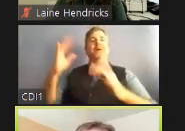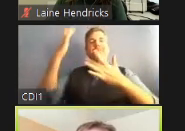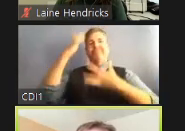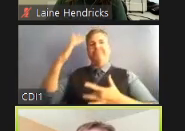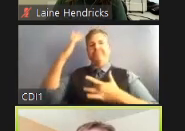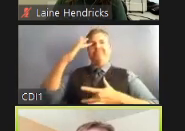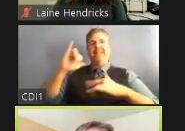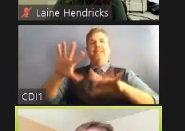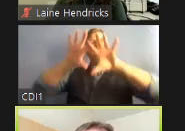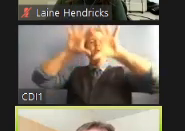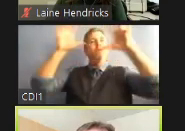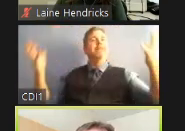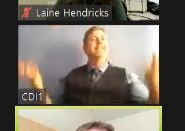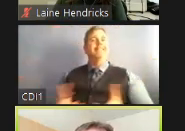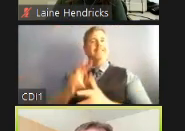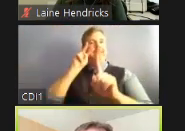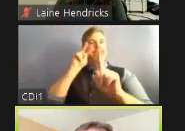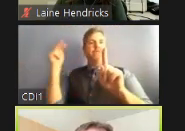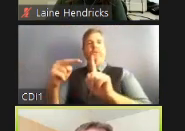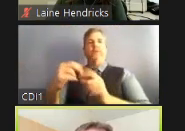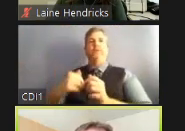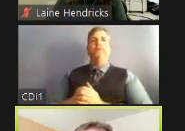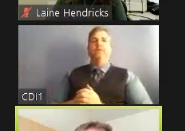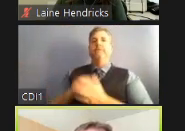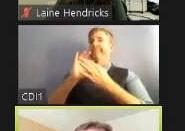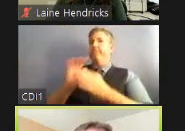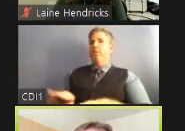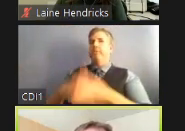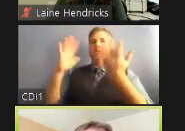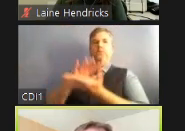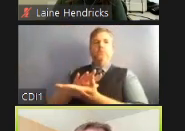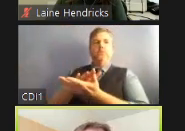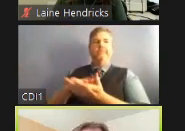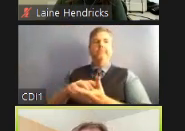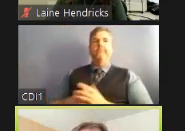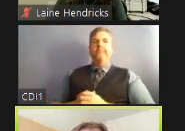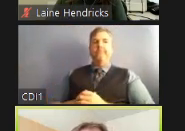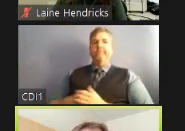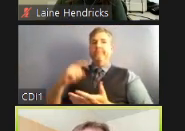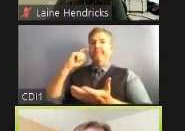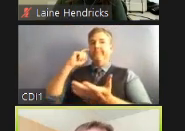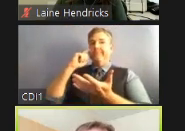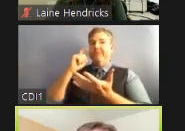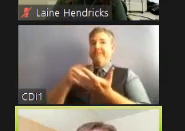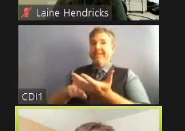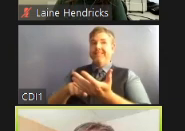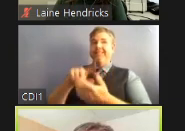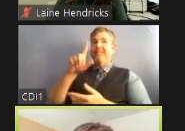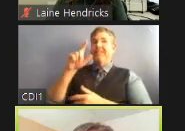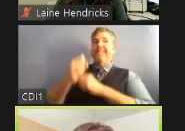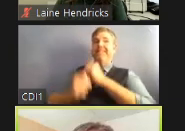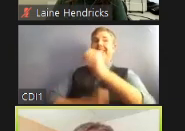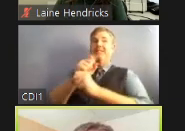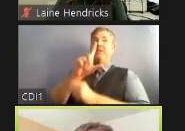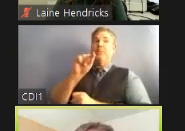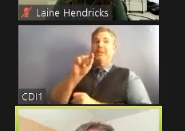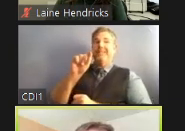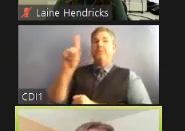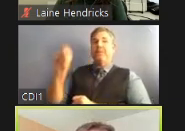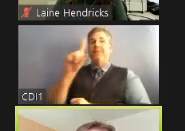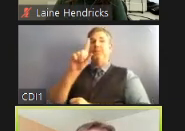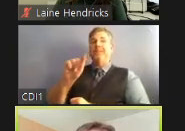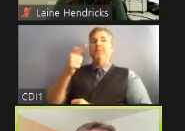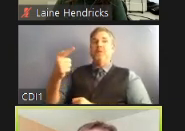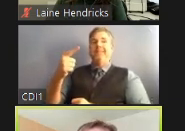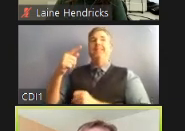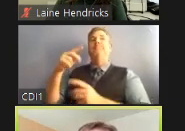that the 2021 school year could widen unacceptable inequities in education